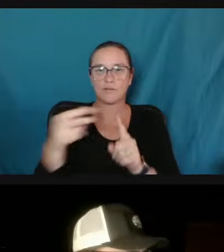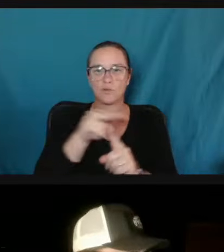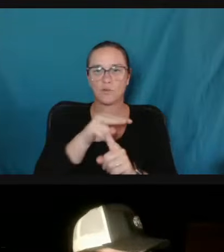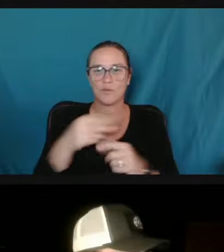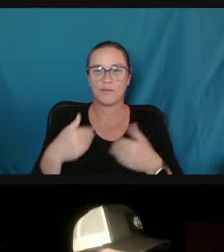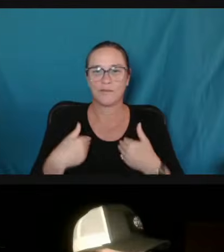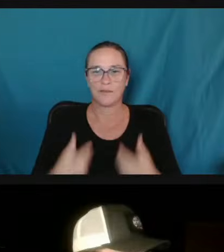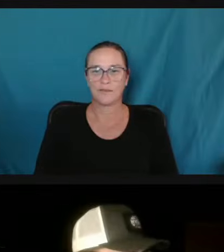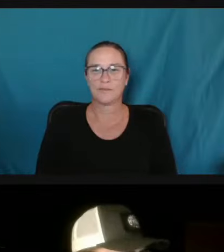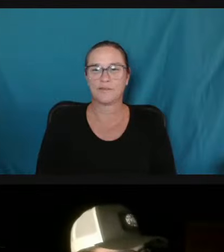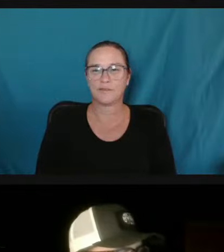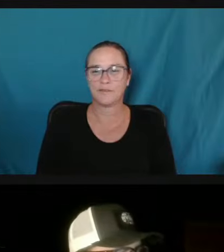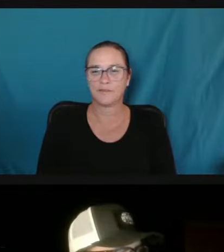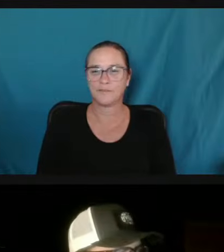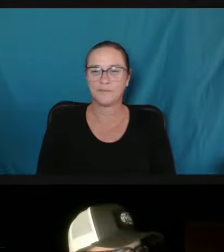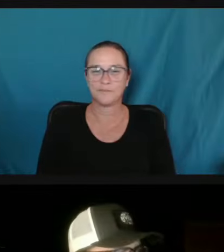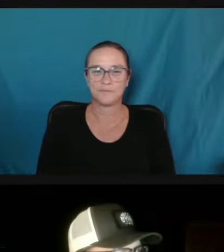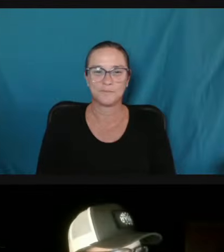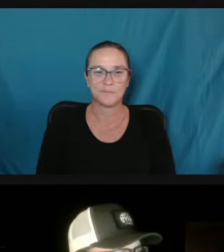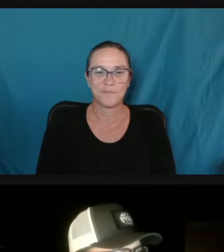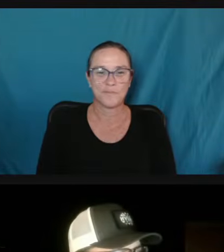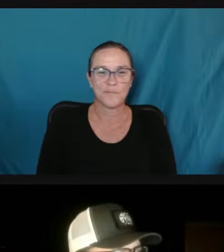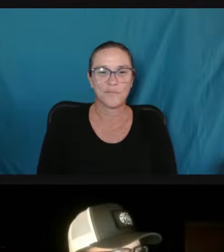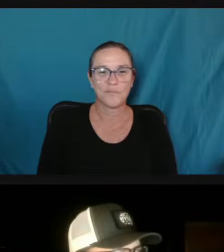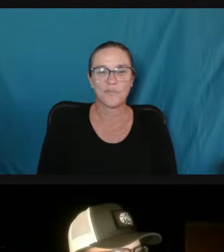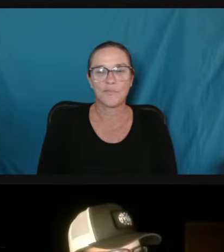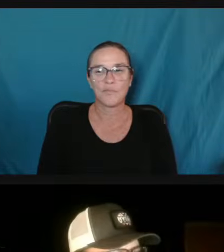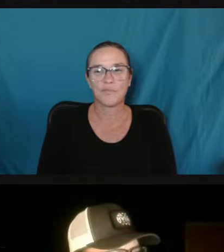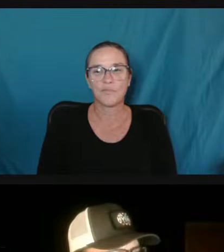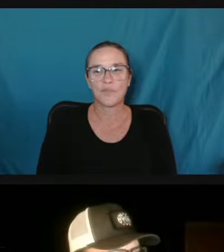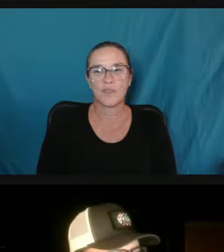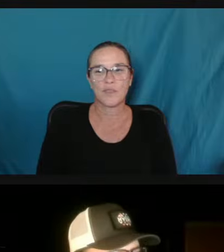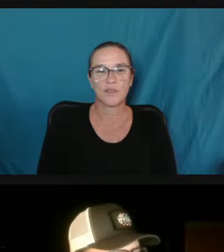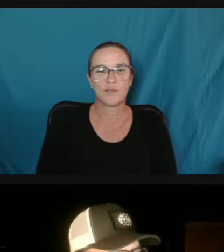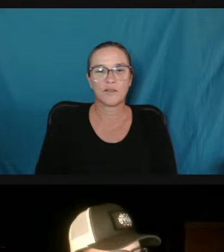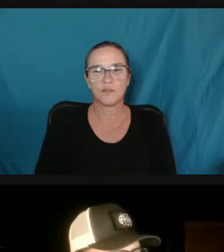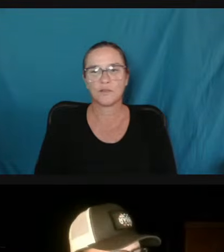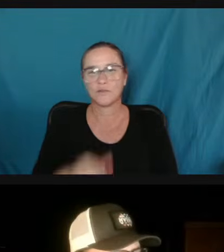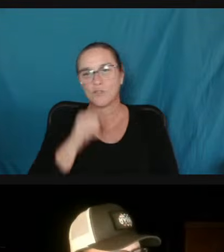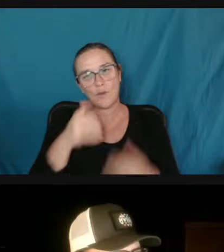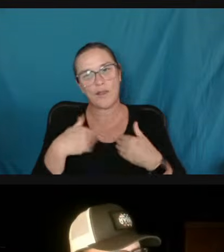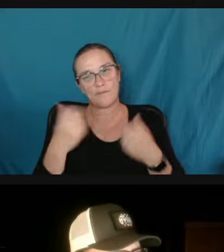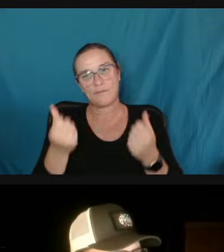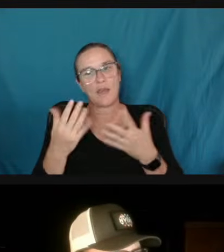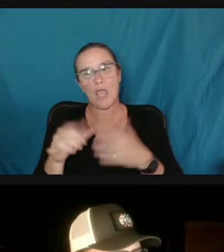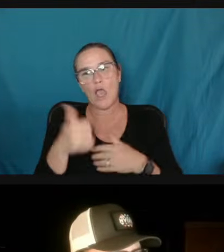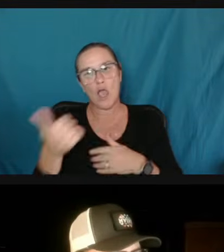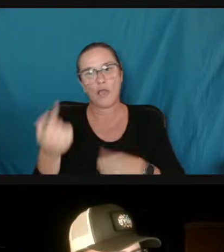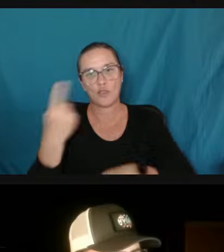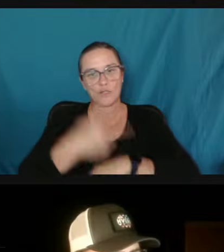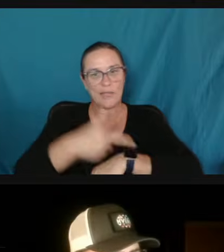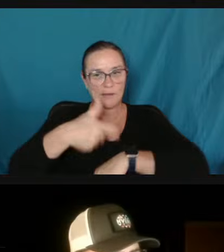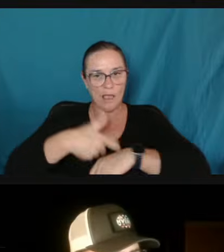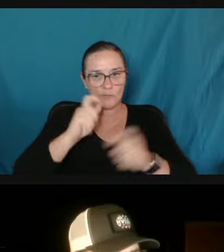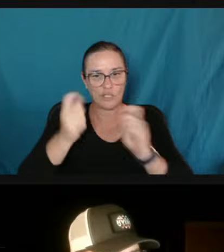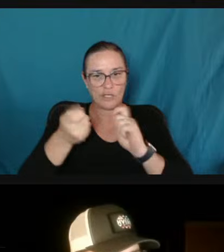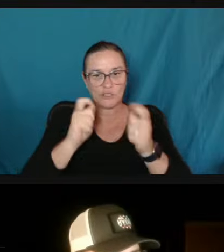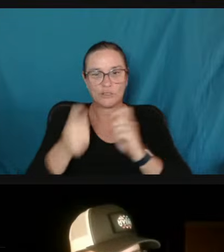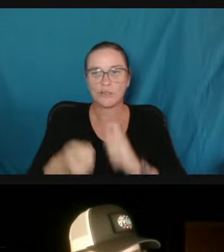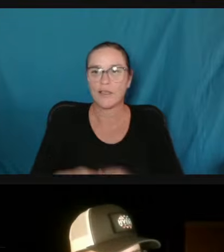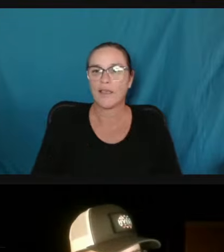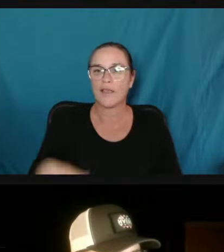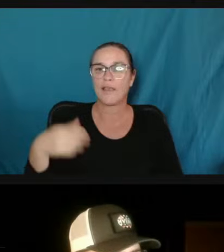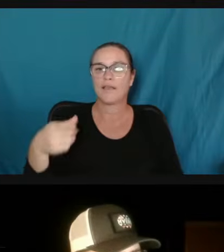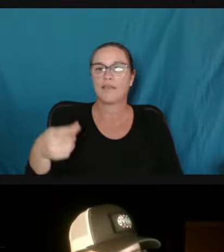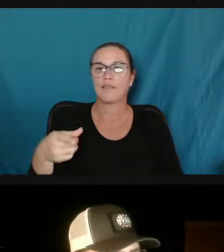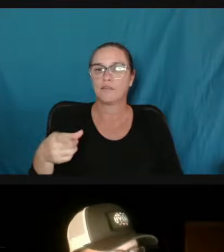But otherwise, not a whole lot of daytime changes visible in events. Here's a wider view with a KW camera, the vents at